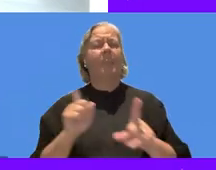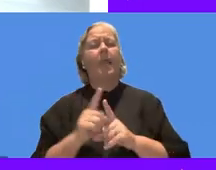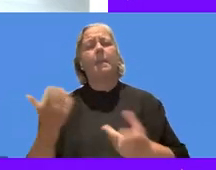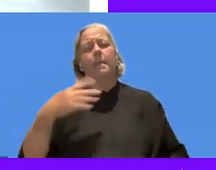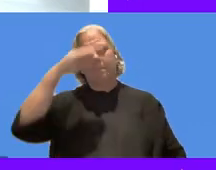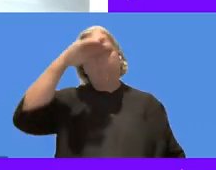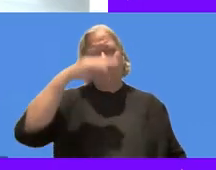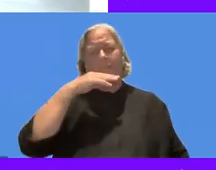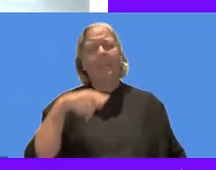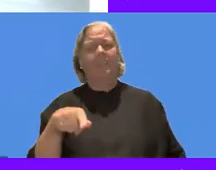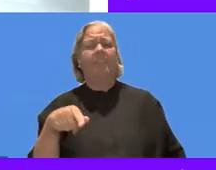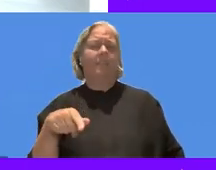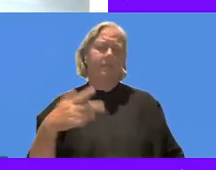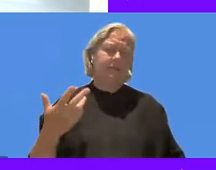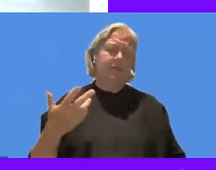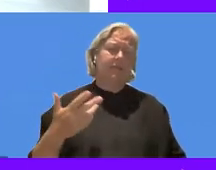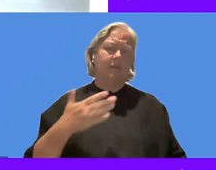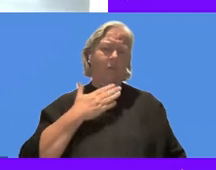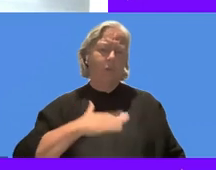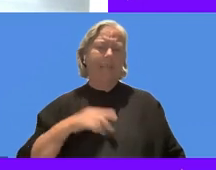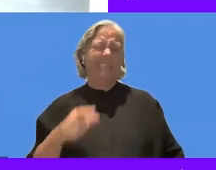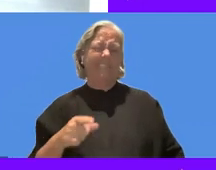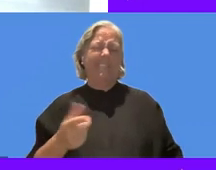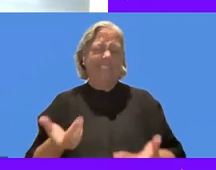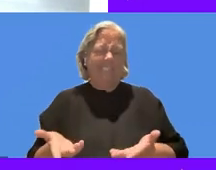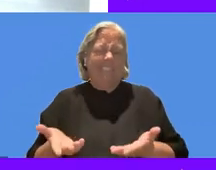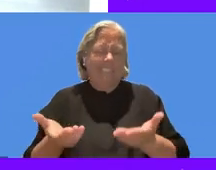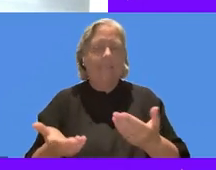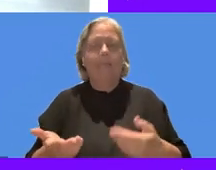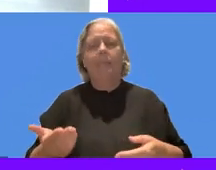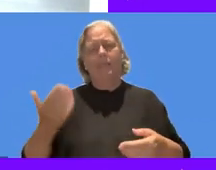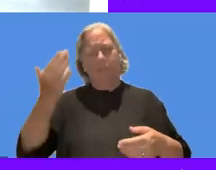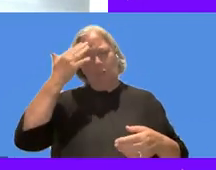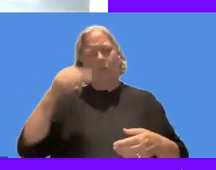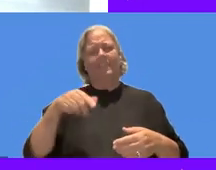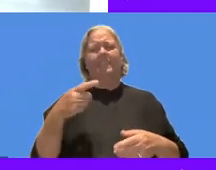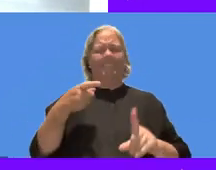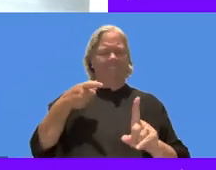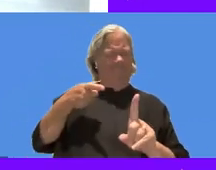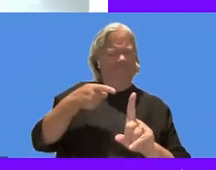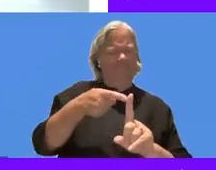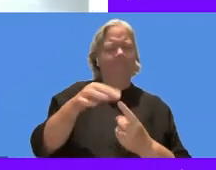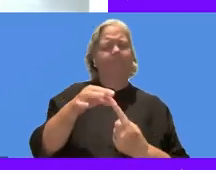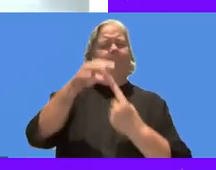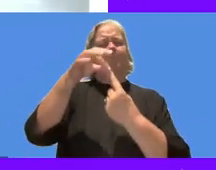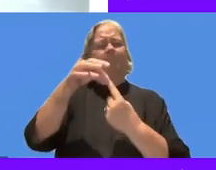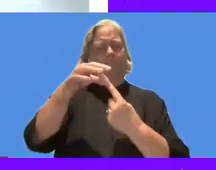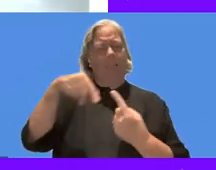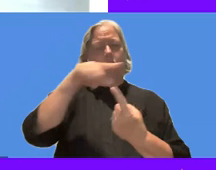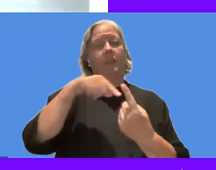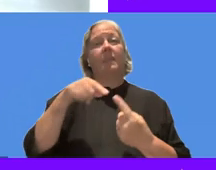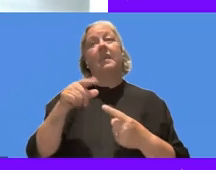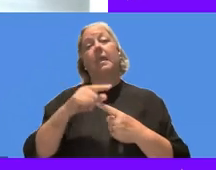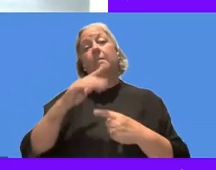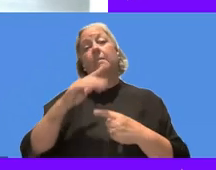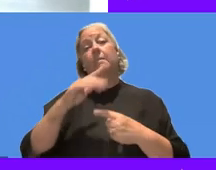within research methods, although it still remains a niche area, not only especially in the global north, but particularly acute in the